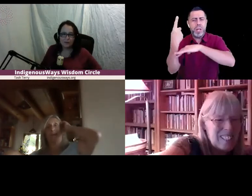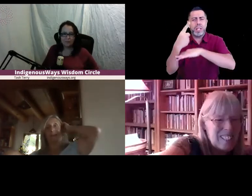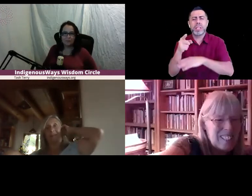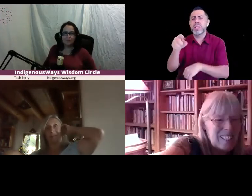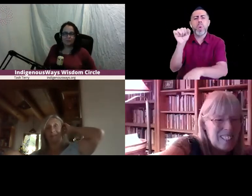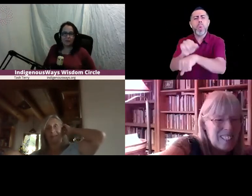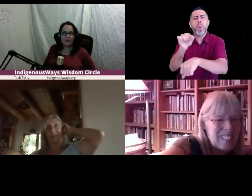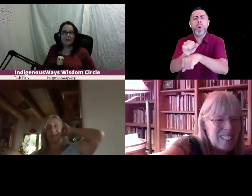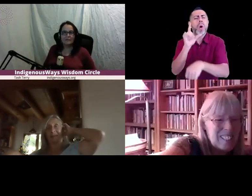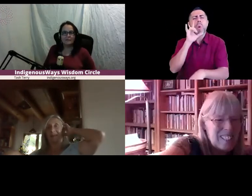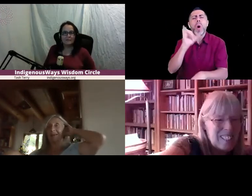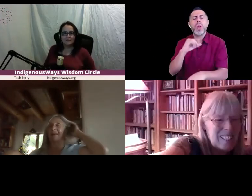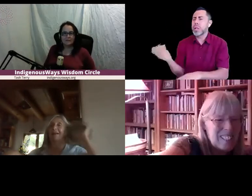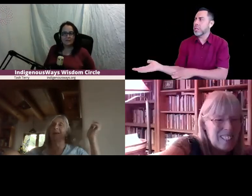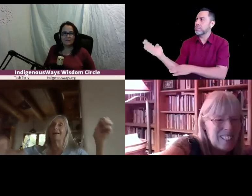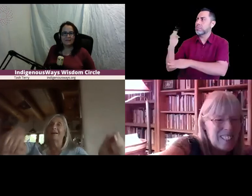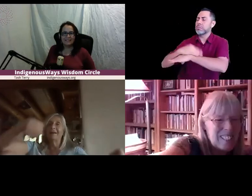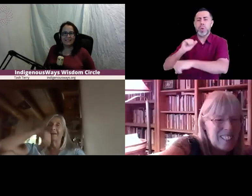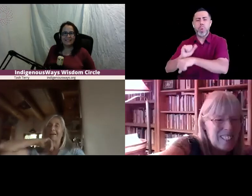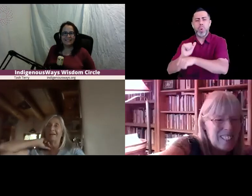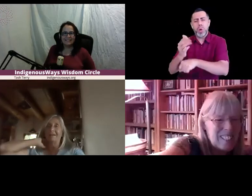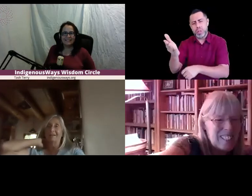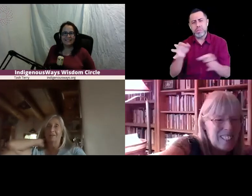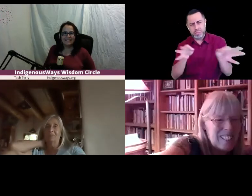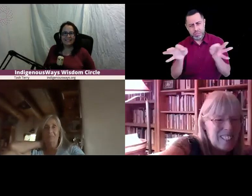picture. Oh my gosh.